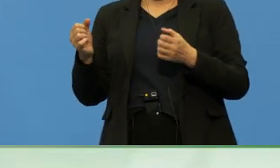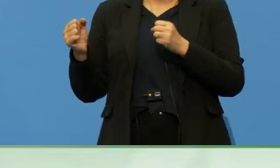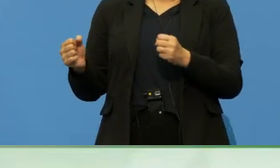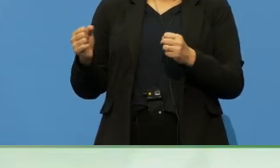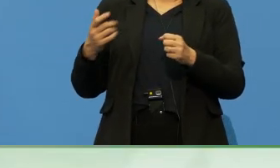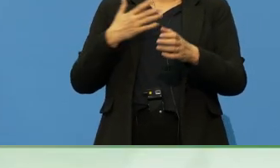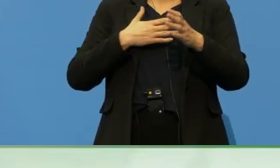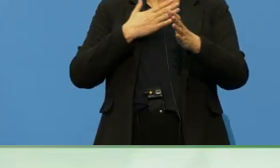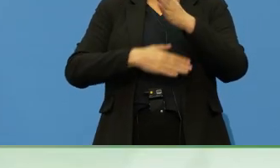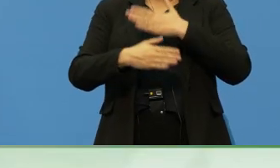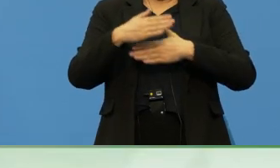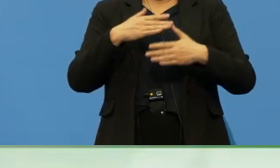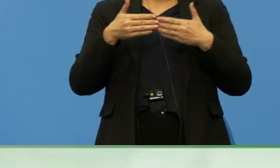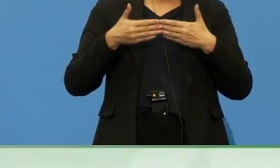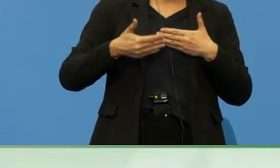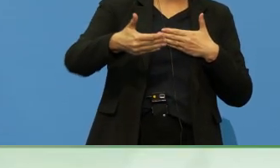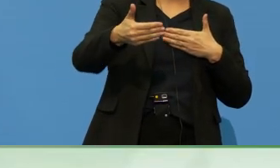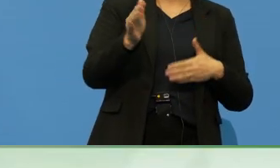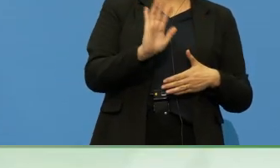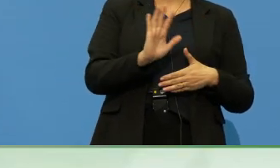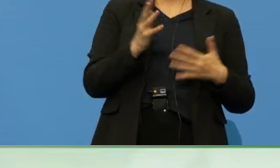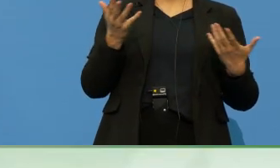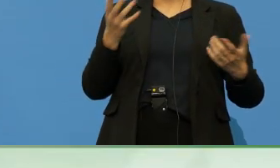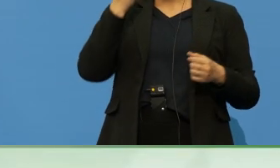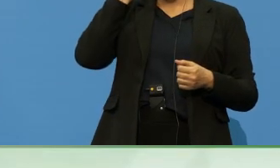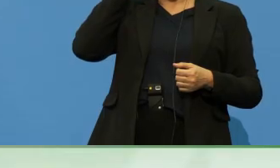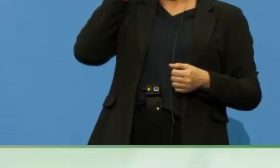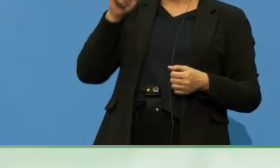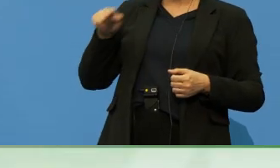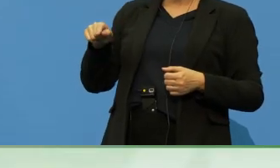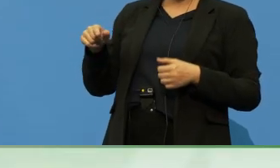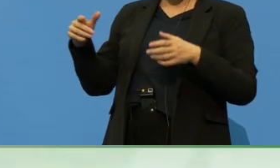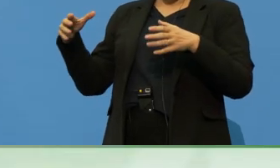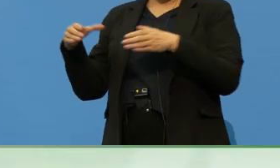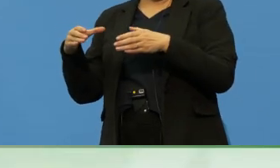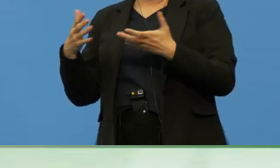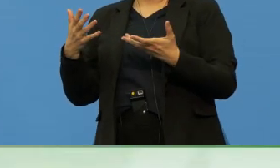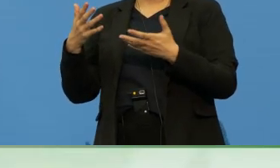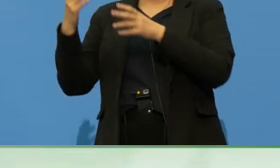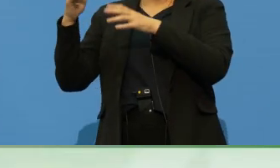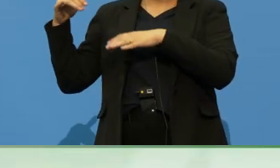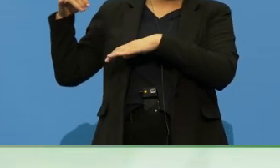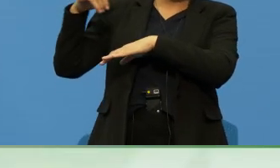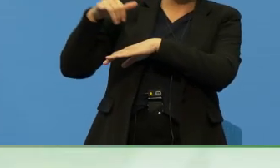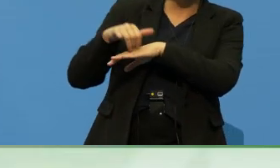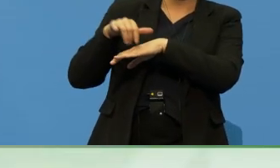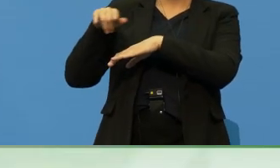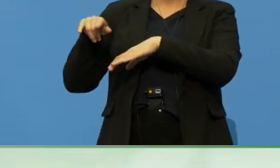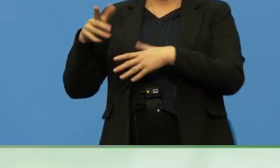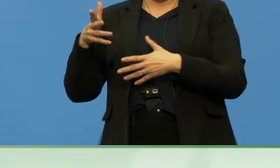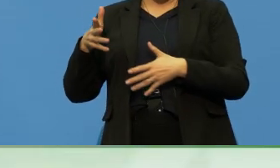for example, tourists with bulky luggage, etc., etc. So the group is very diverse and very wide.